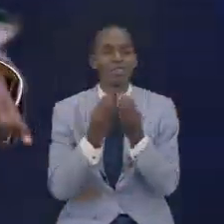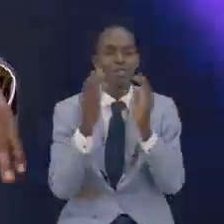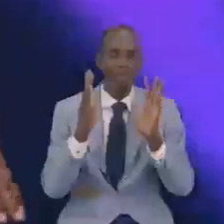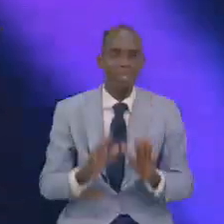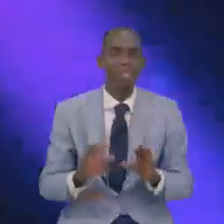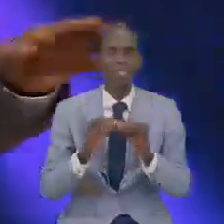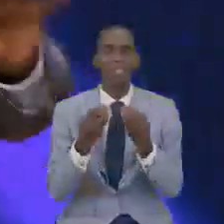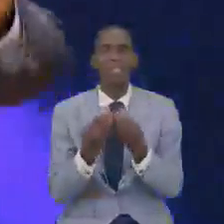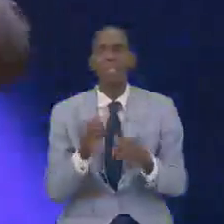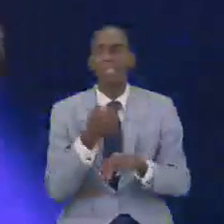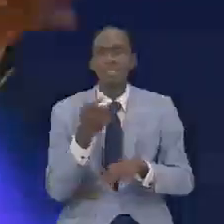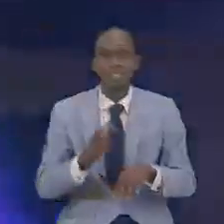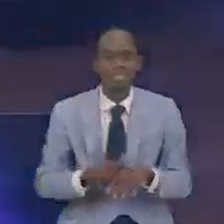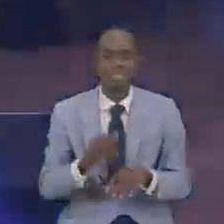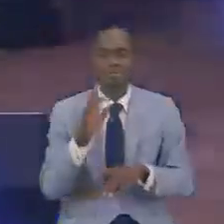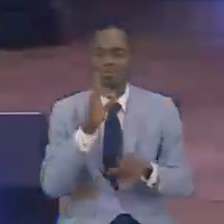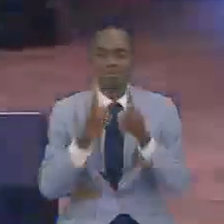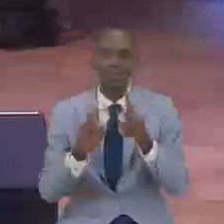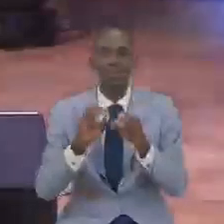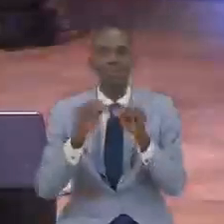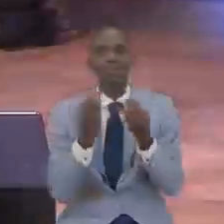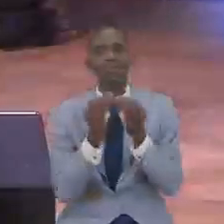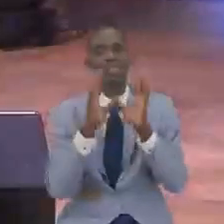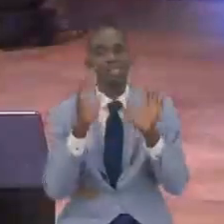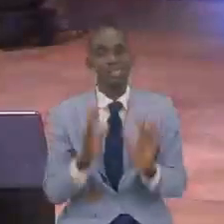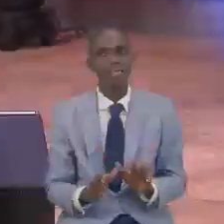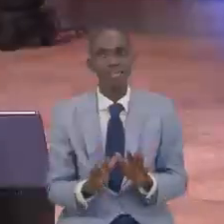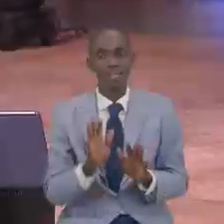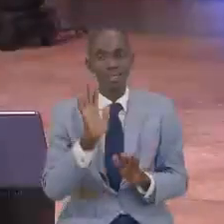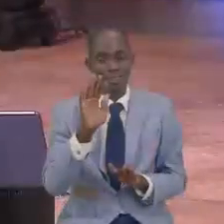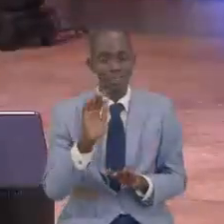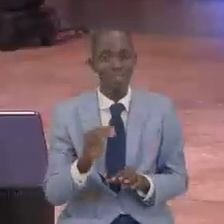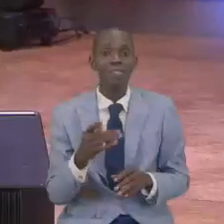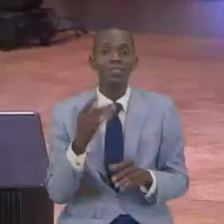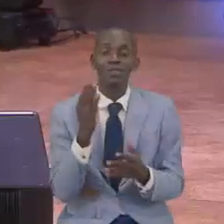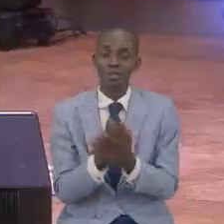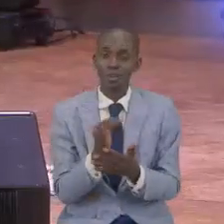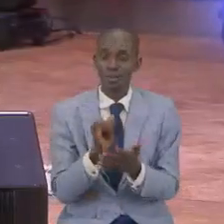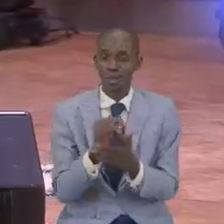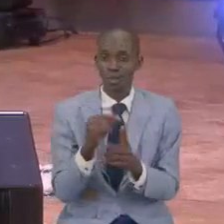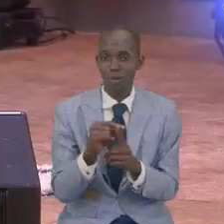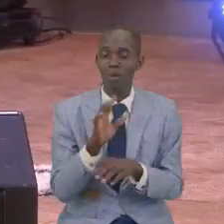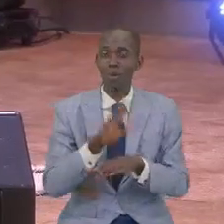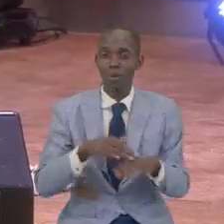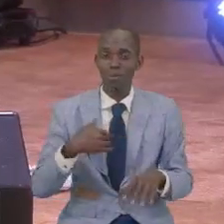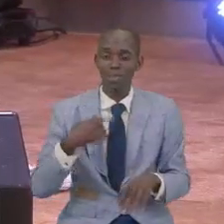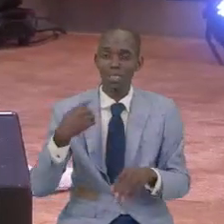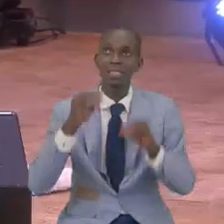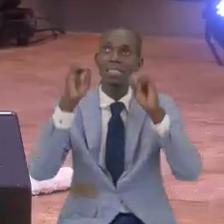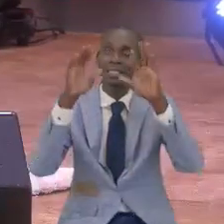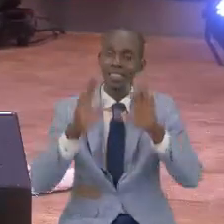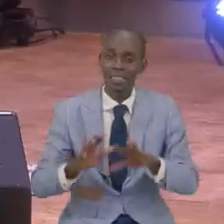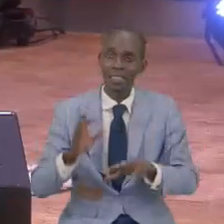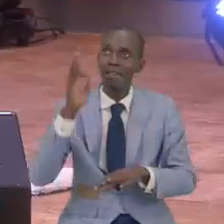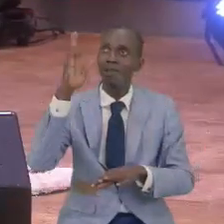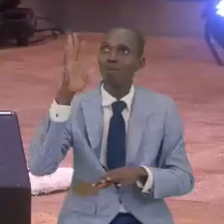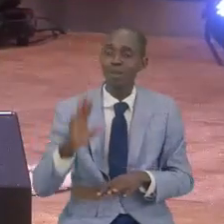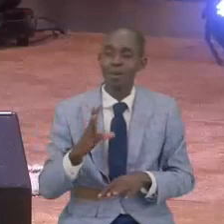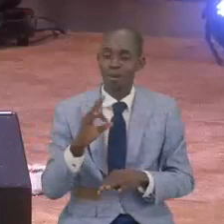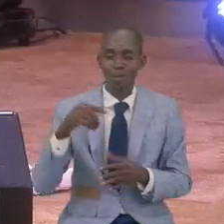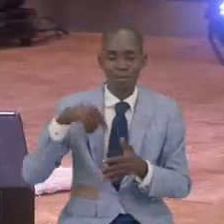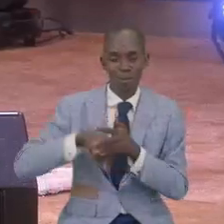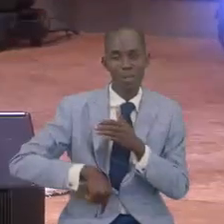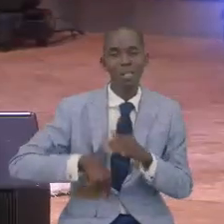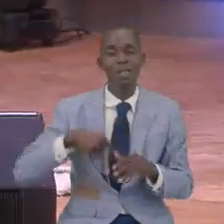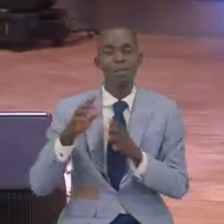any announcement, convener. That's enough. The teacher, the pastor, the preacher of Deeperlife Bible Church.